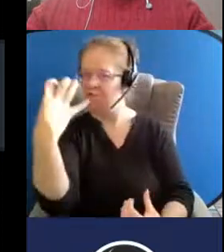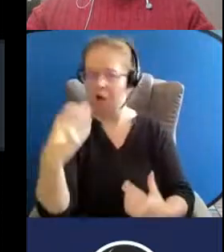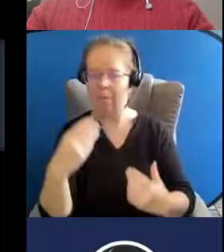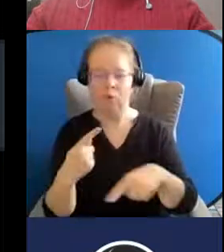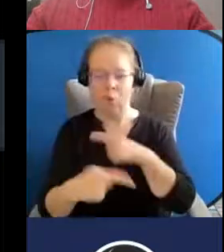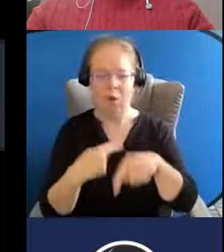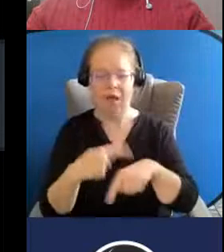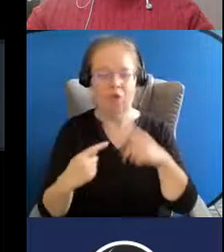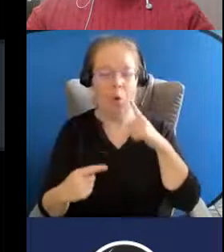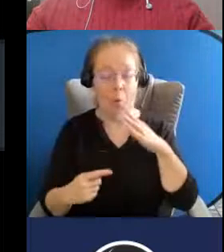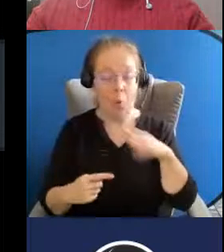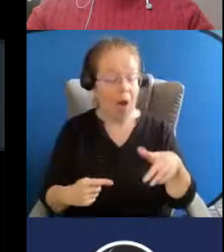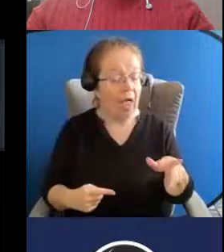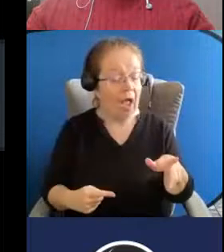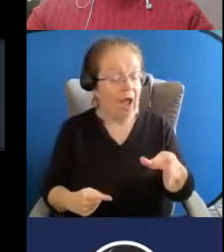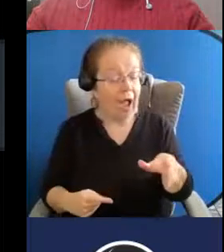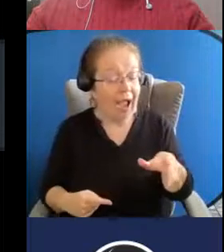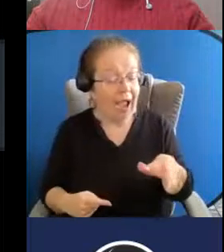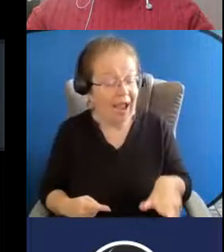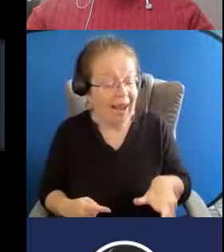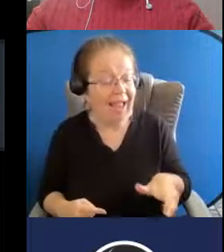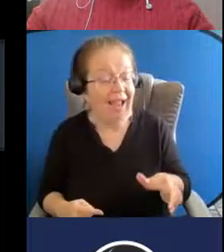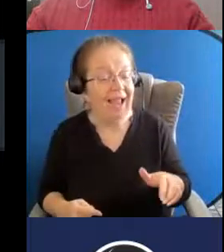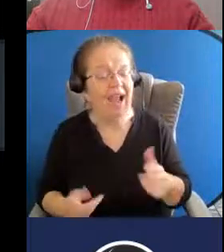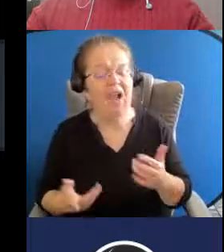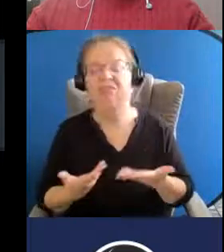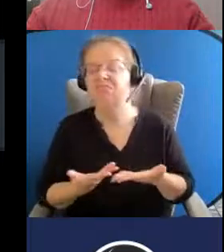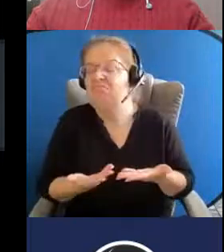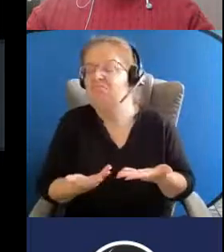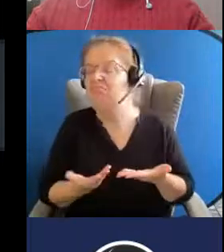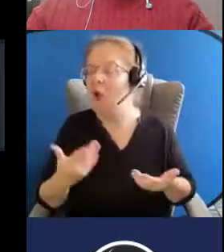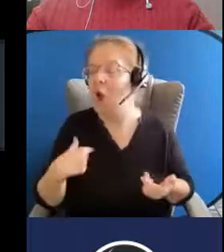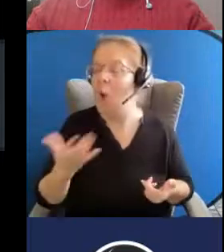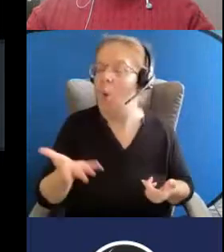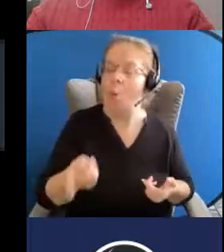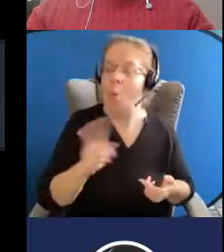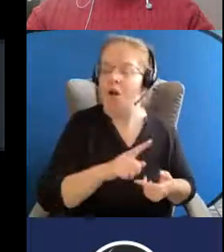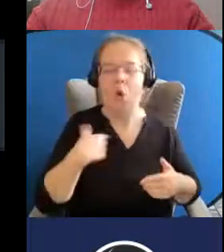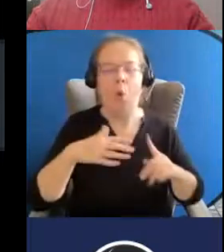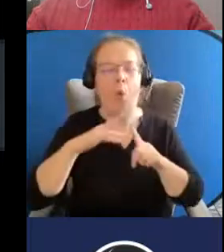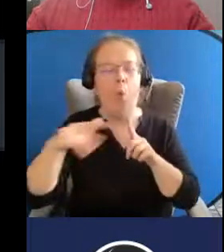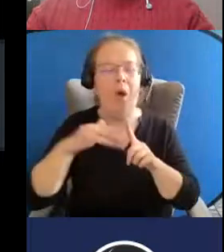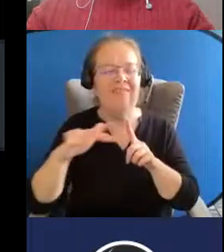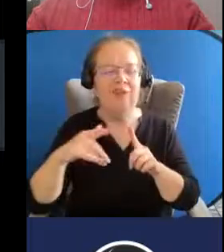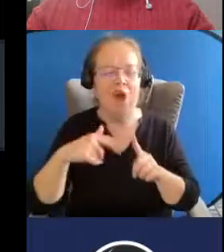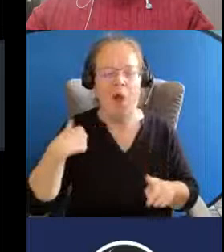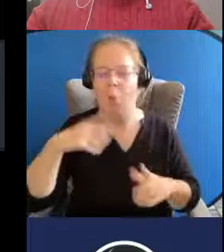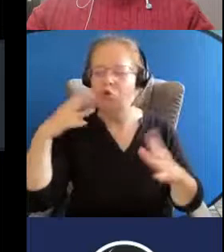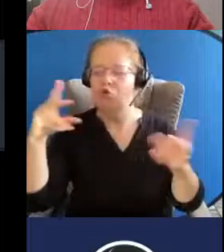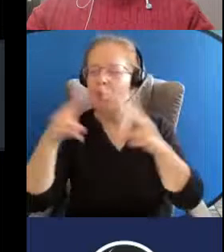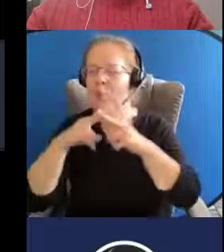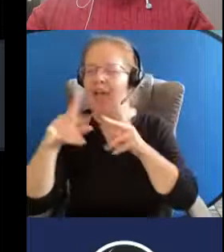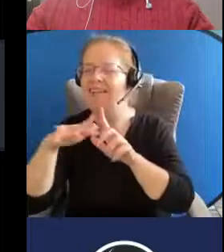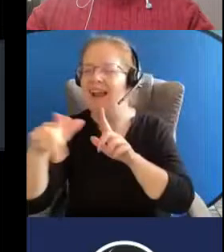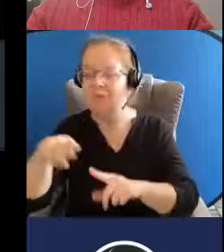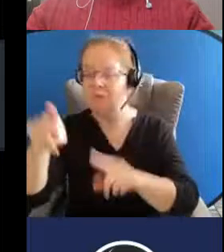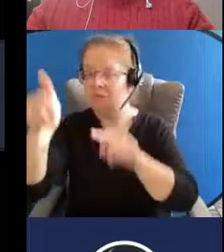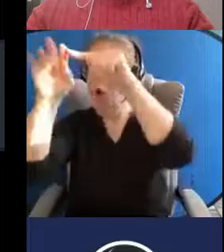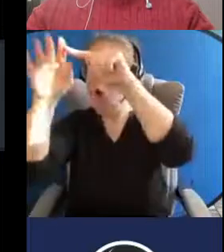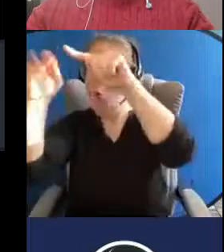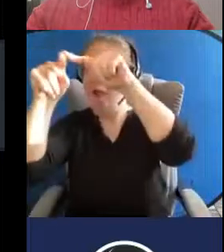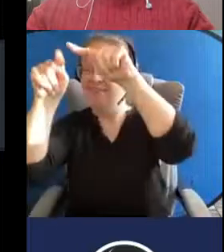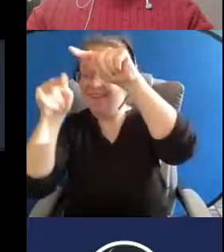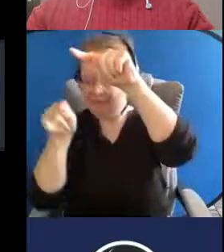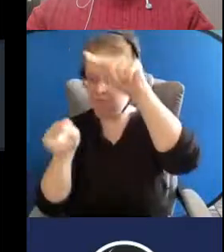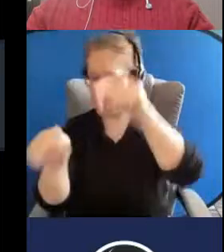as soon as you click on something just standard, like I want to connect to Wi-Fi, right, which we all do, it's right there at the